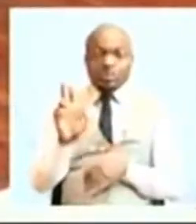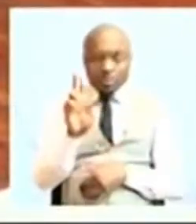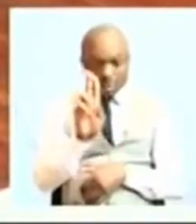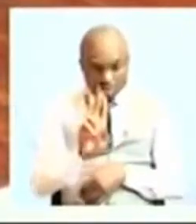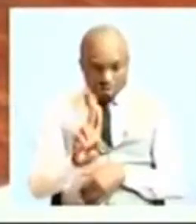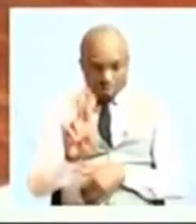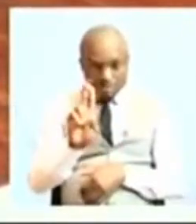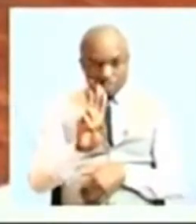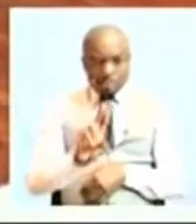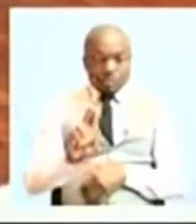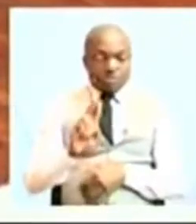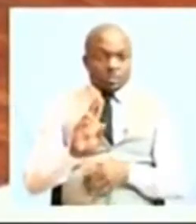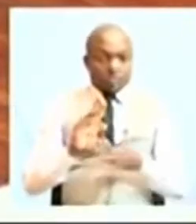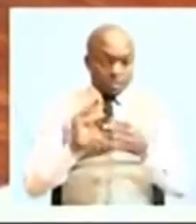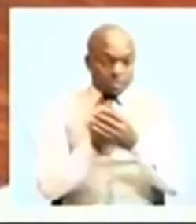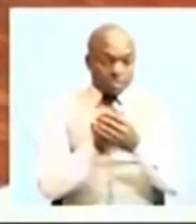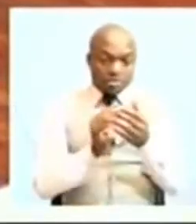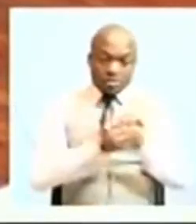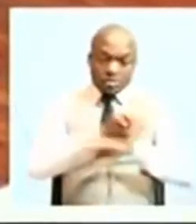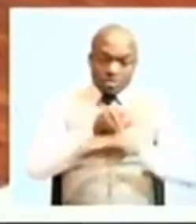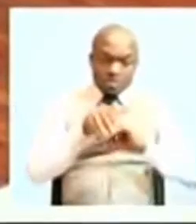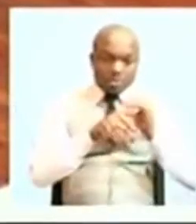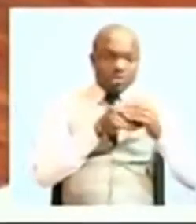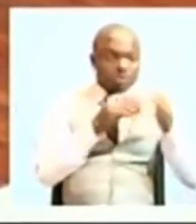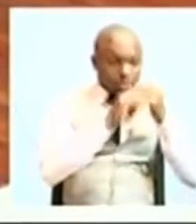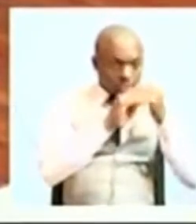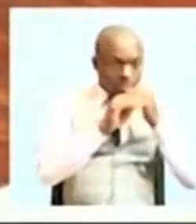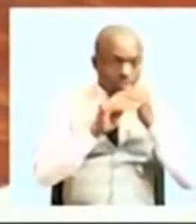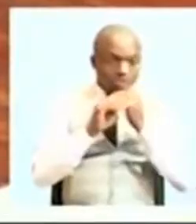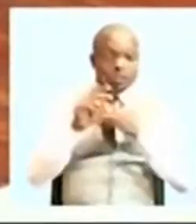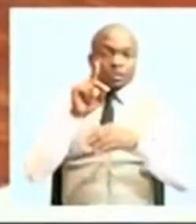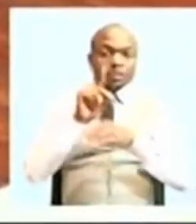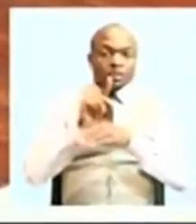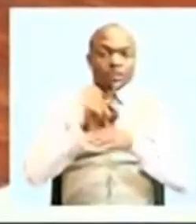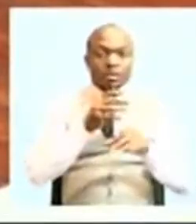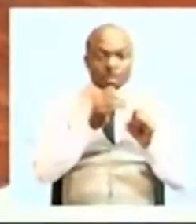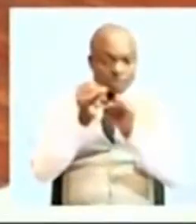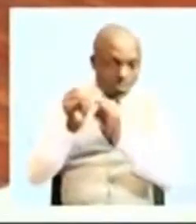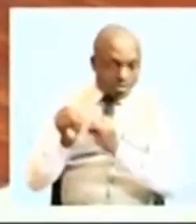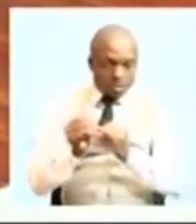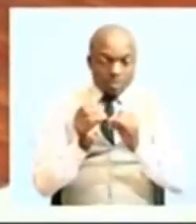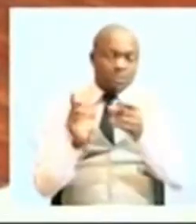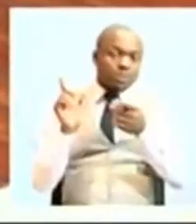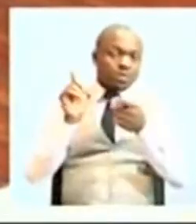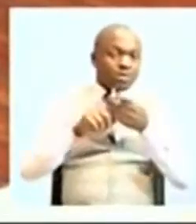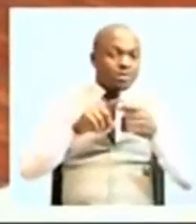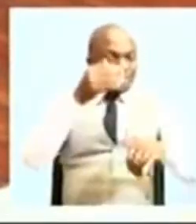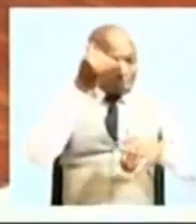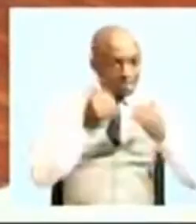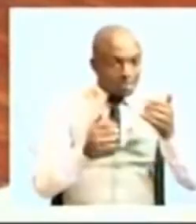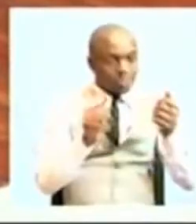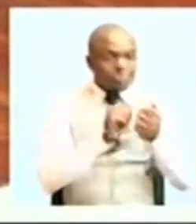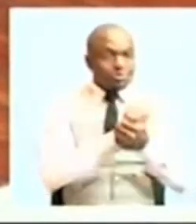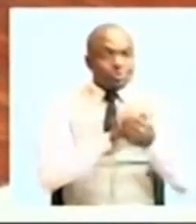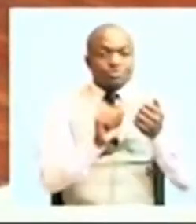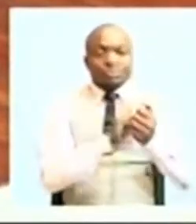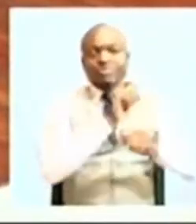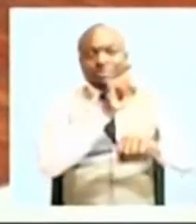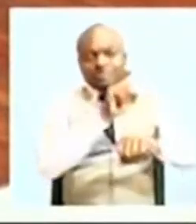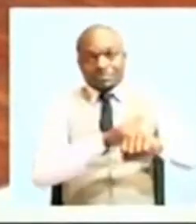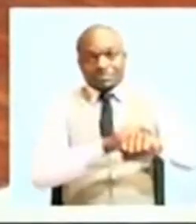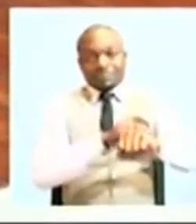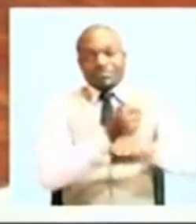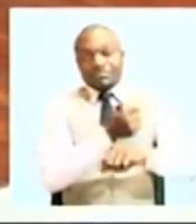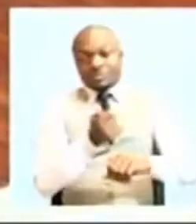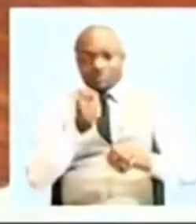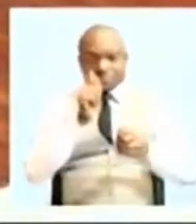a way that they cater for all stages of project implementation up to the end of defects liability period. The next